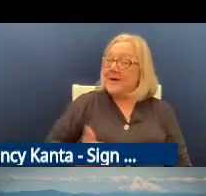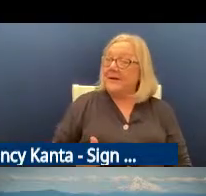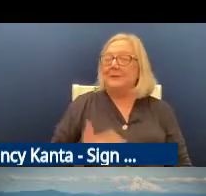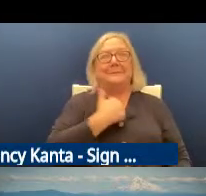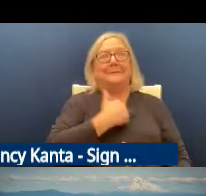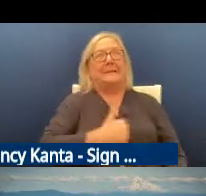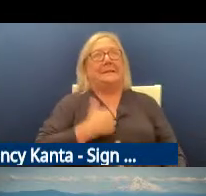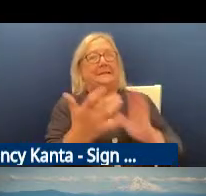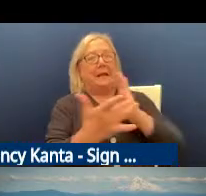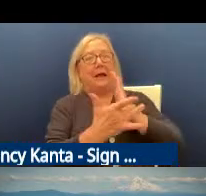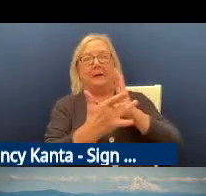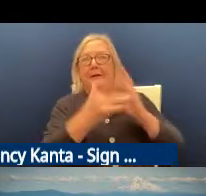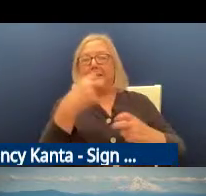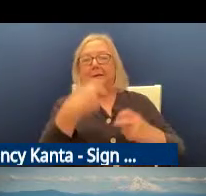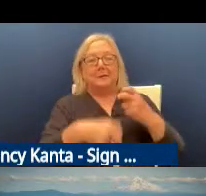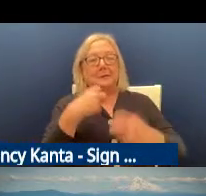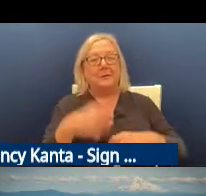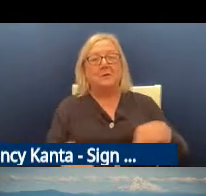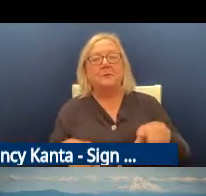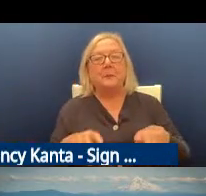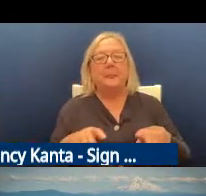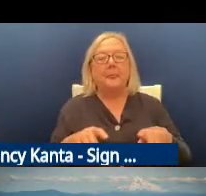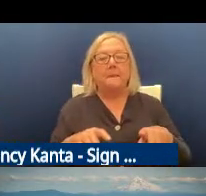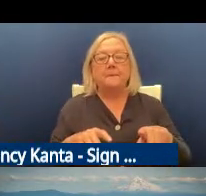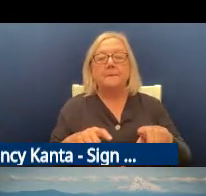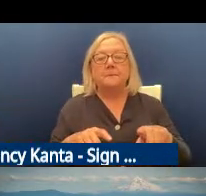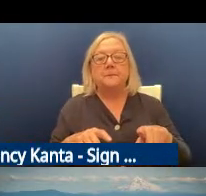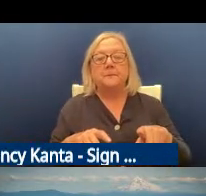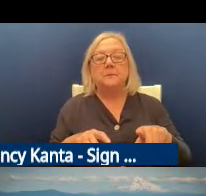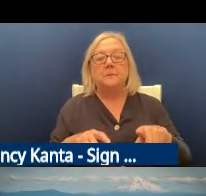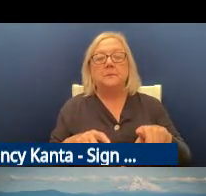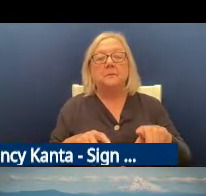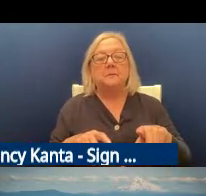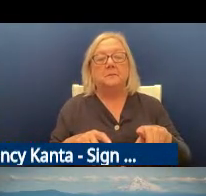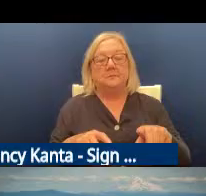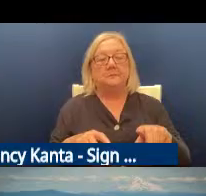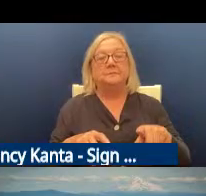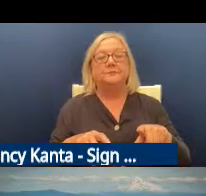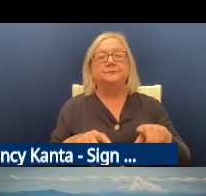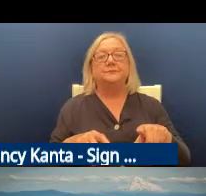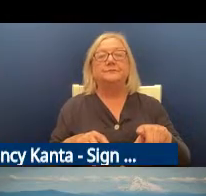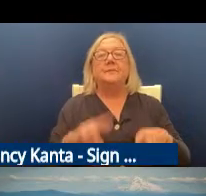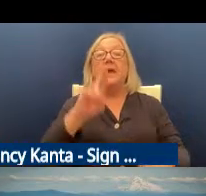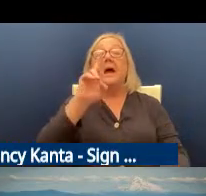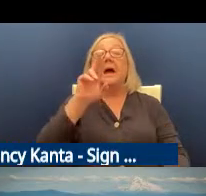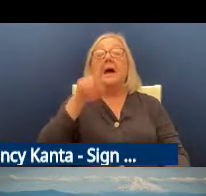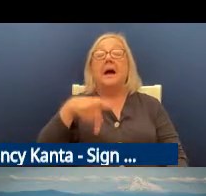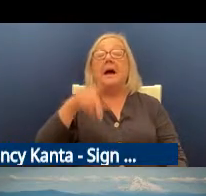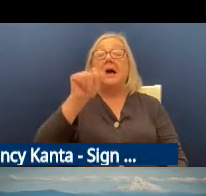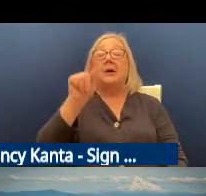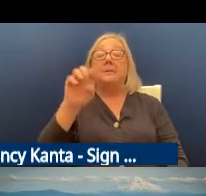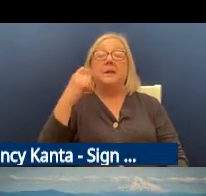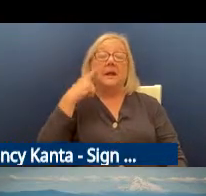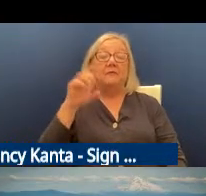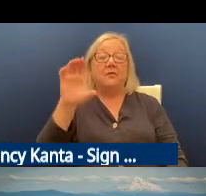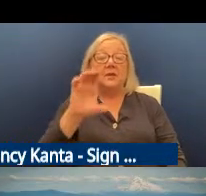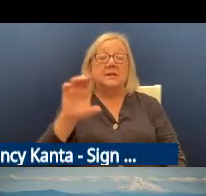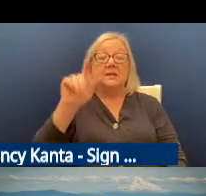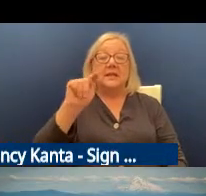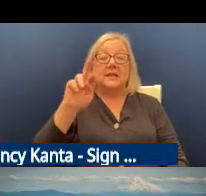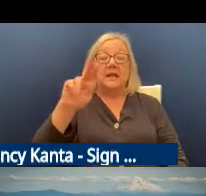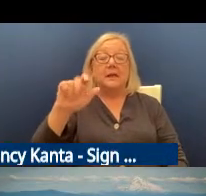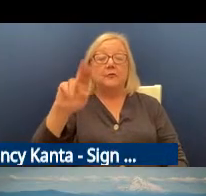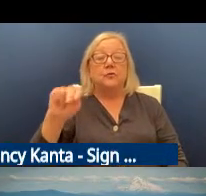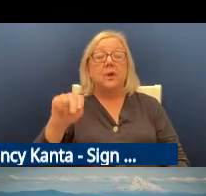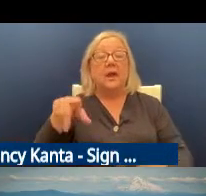but Leanne Caver, CTRAN. It's been a while. Update for CTRAN as we had our groundbreaking for Highway